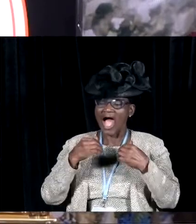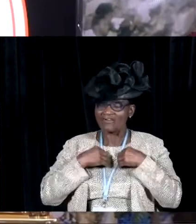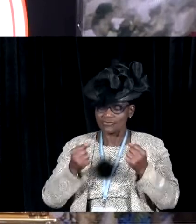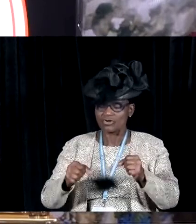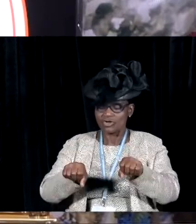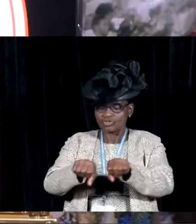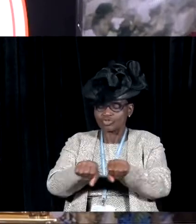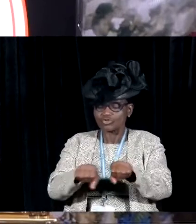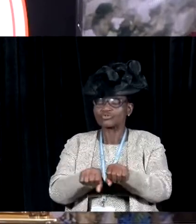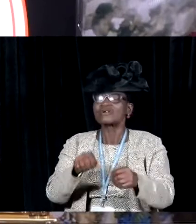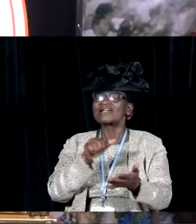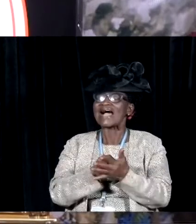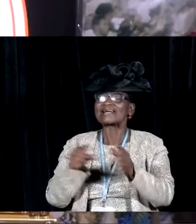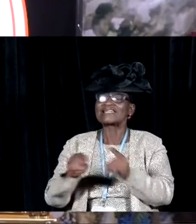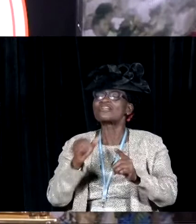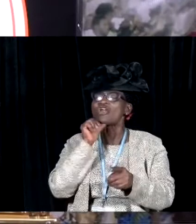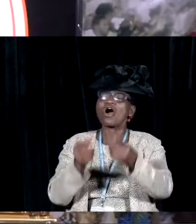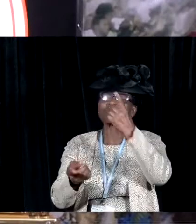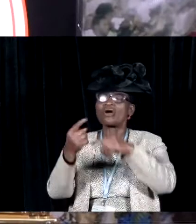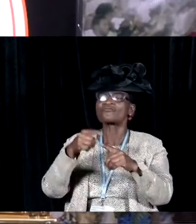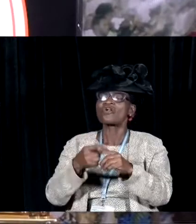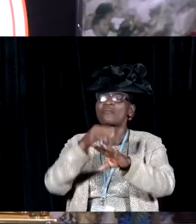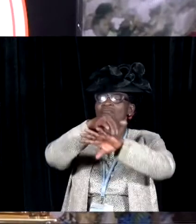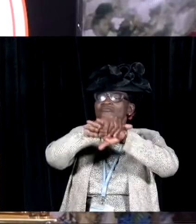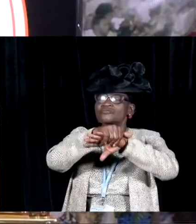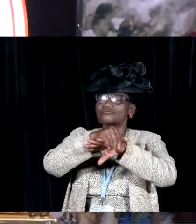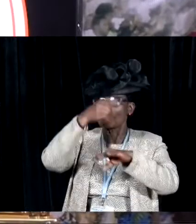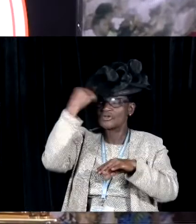London. Why? Because what you sow,